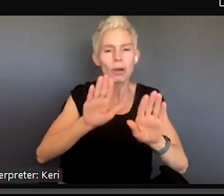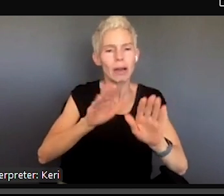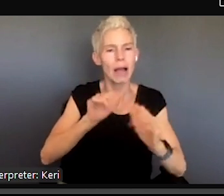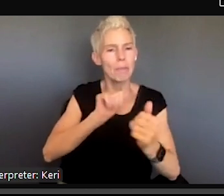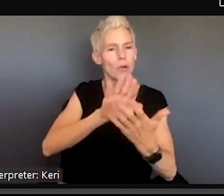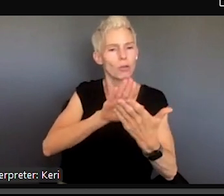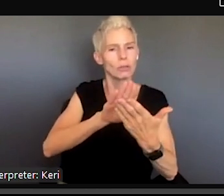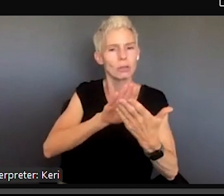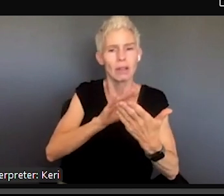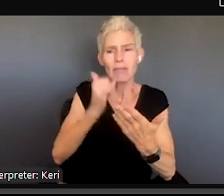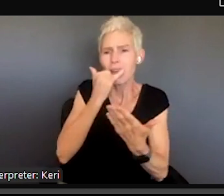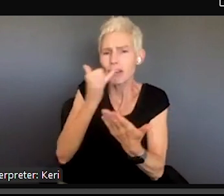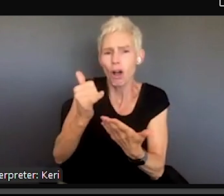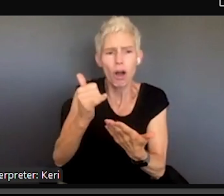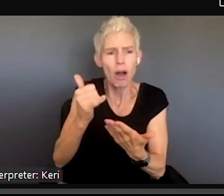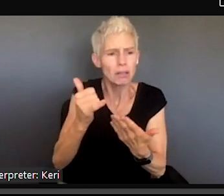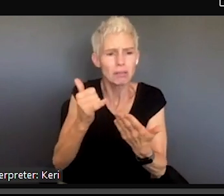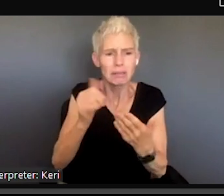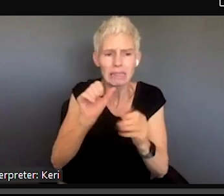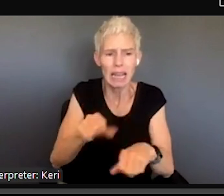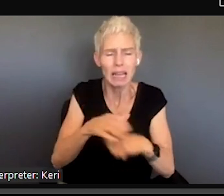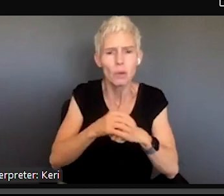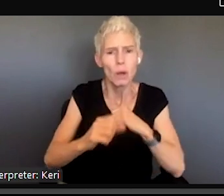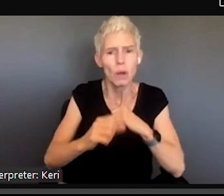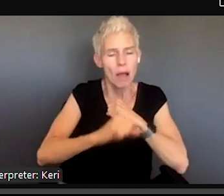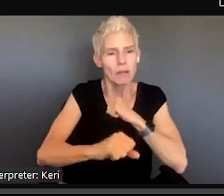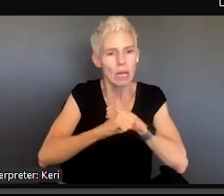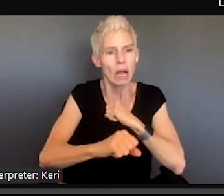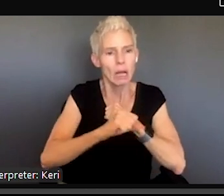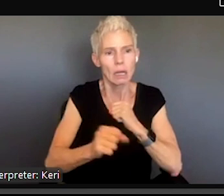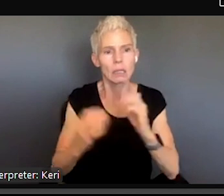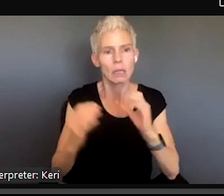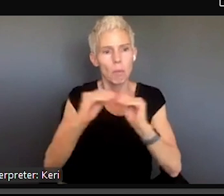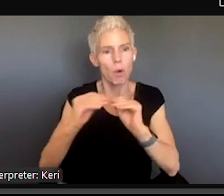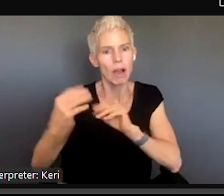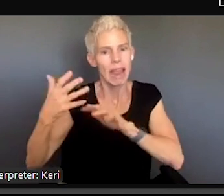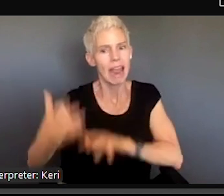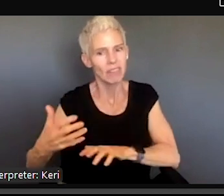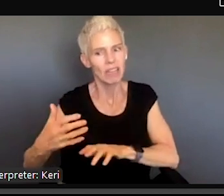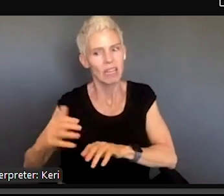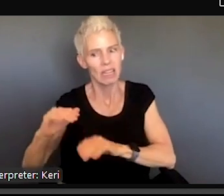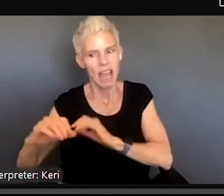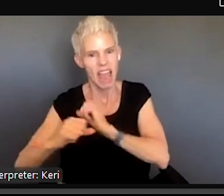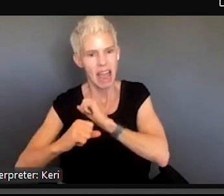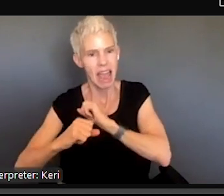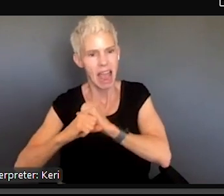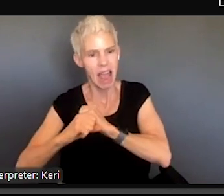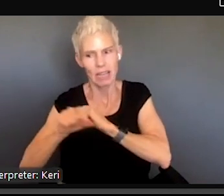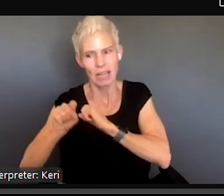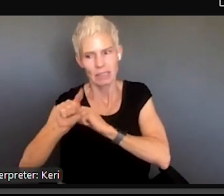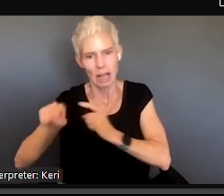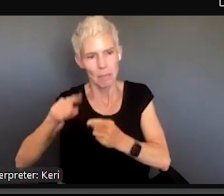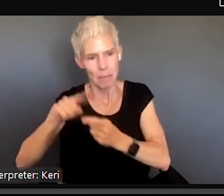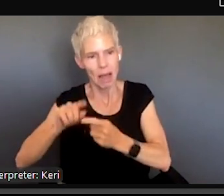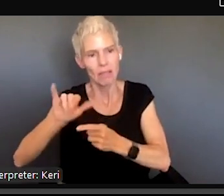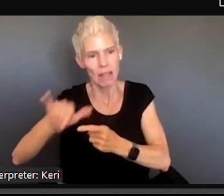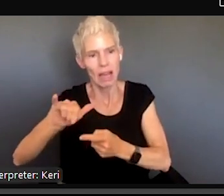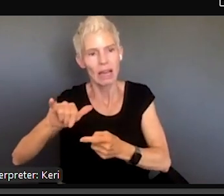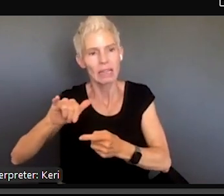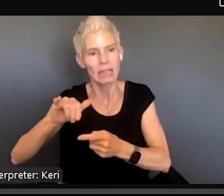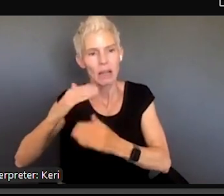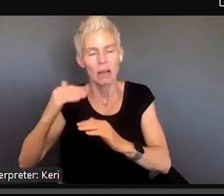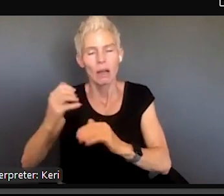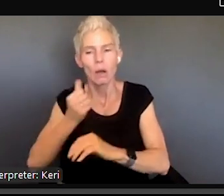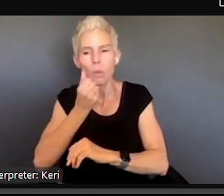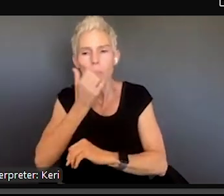they want to. We advertise both heavily. In fact, we'll be advertising the peer warm line even more heavily this year. But they have a wonderful process for handoffs.